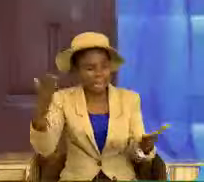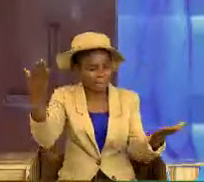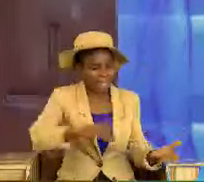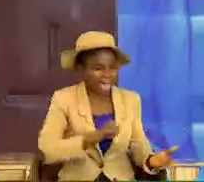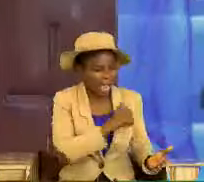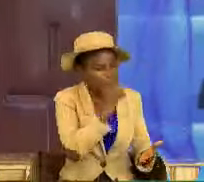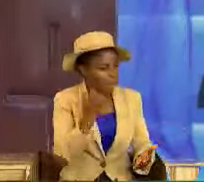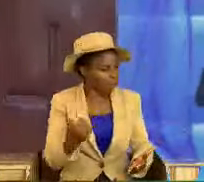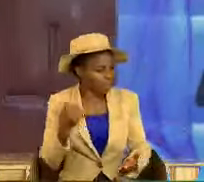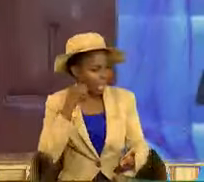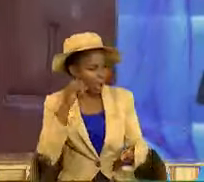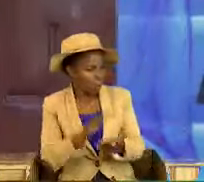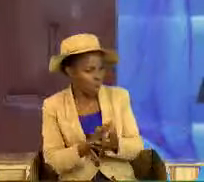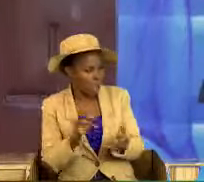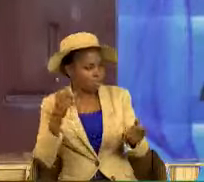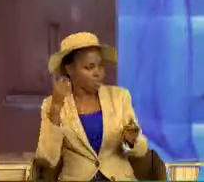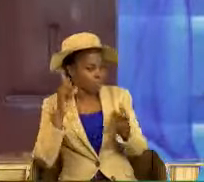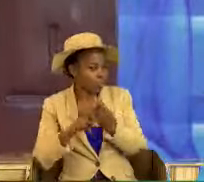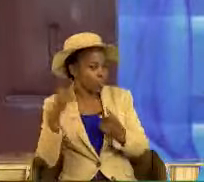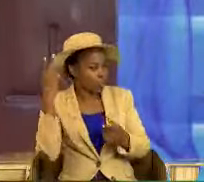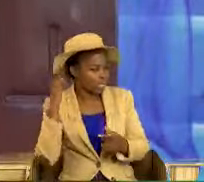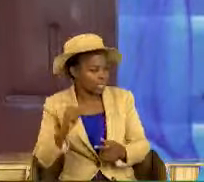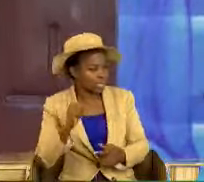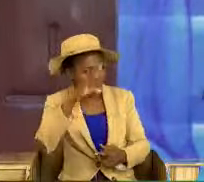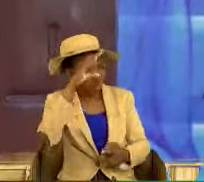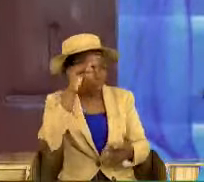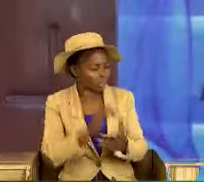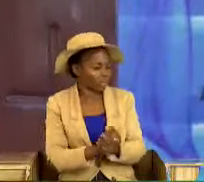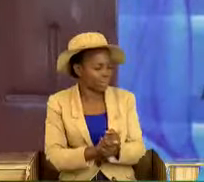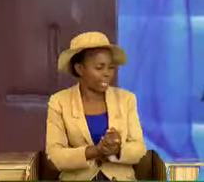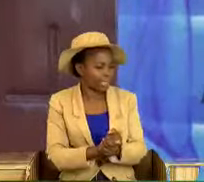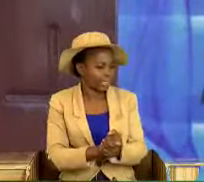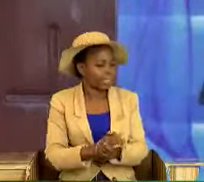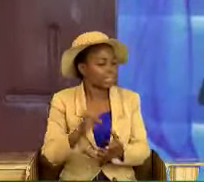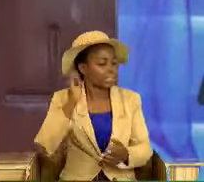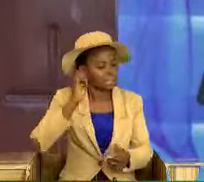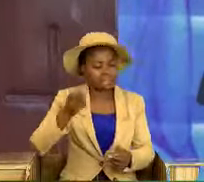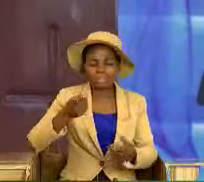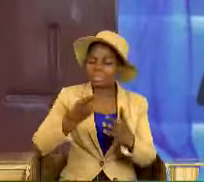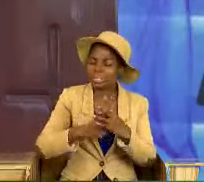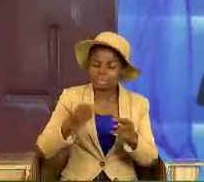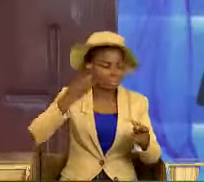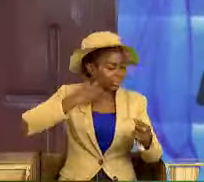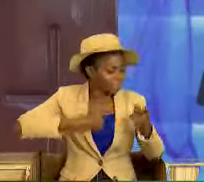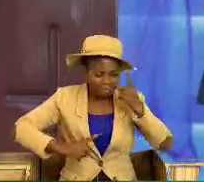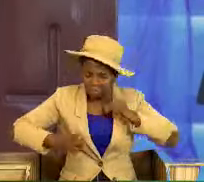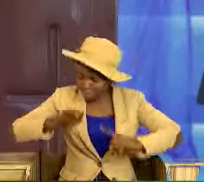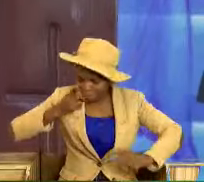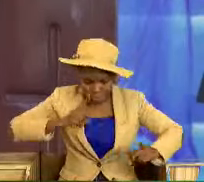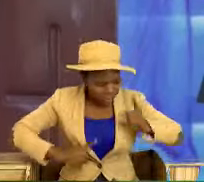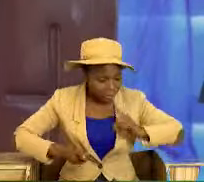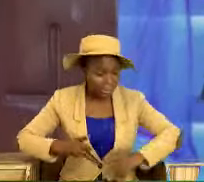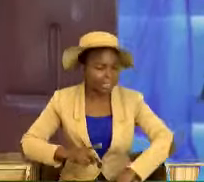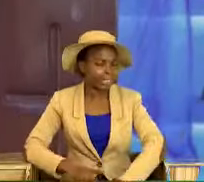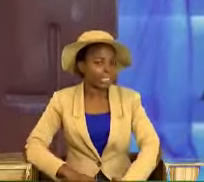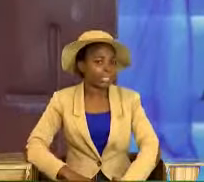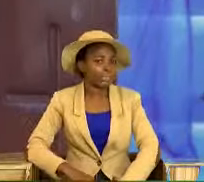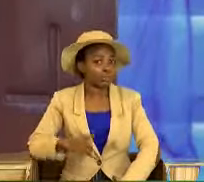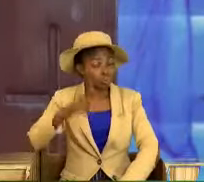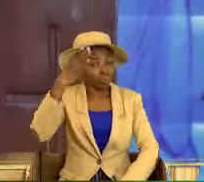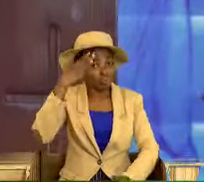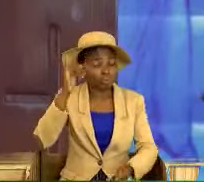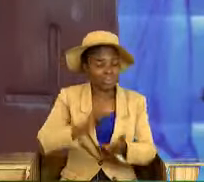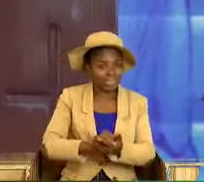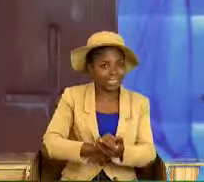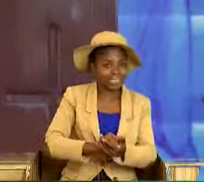person those of you here from eand know that when male children male children male